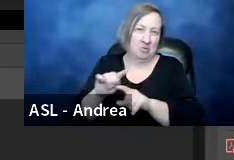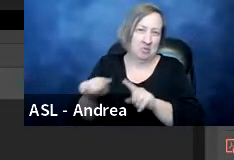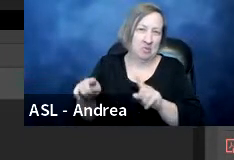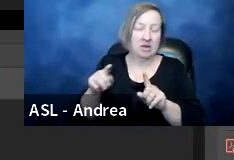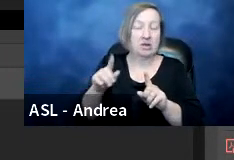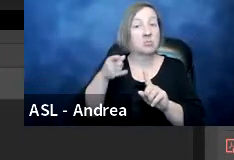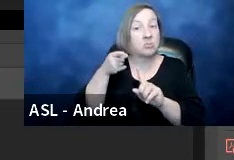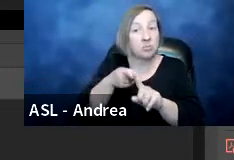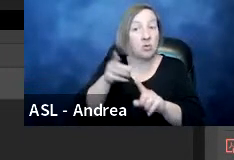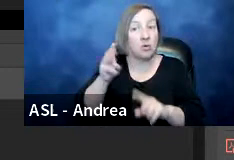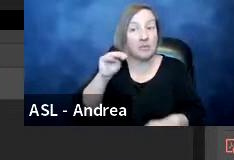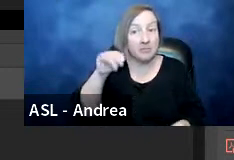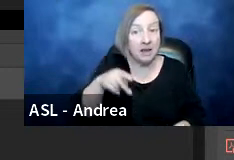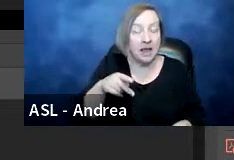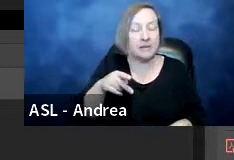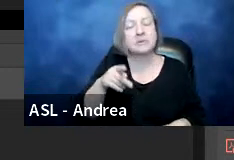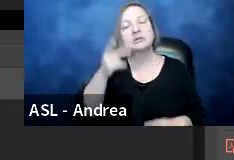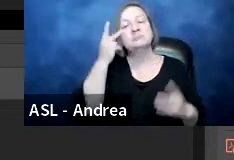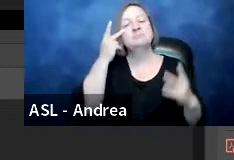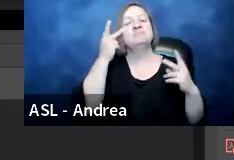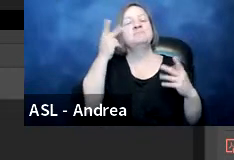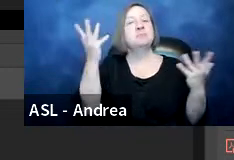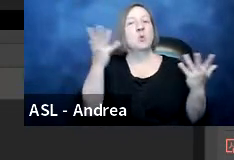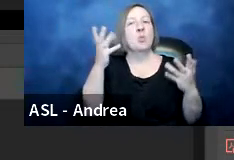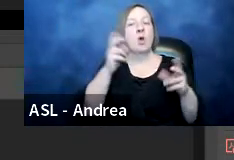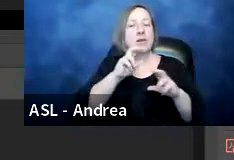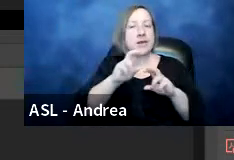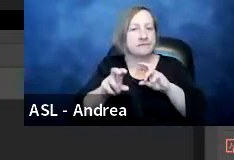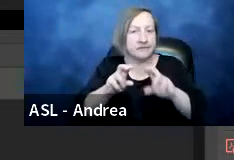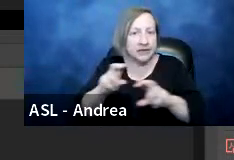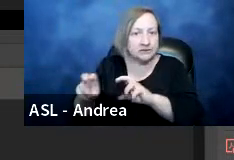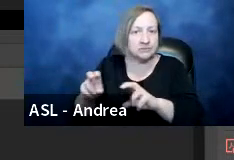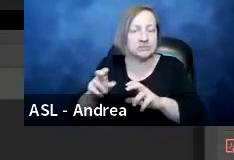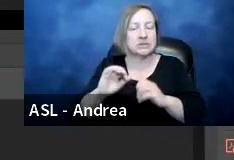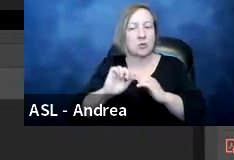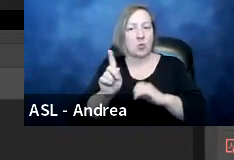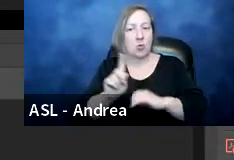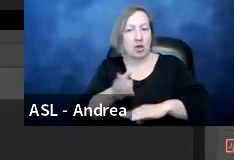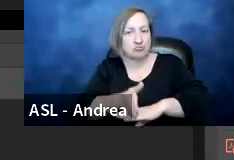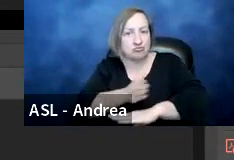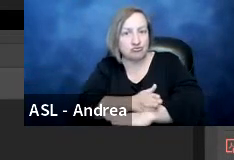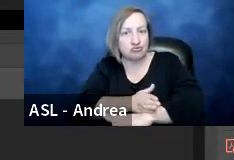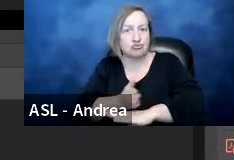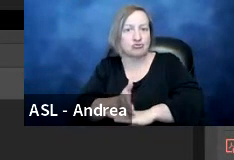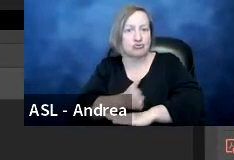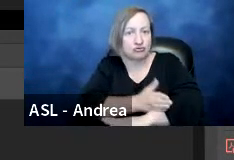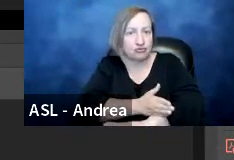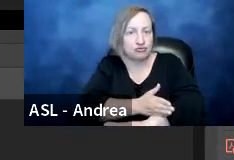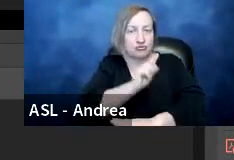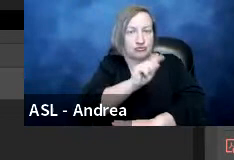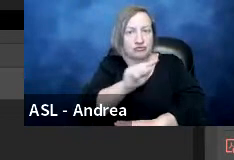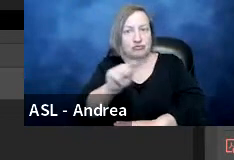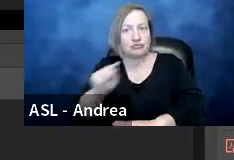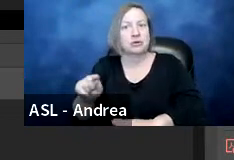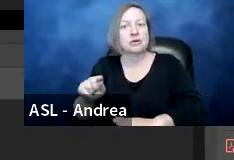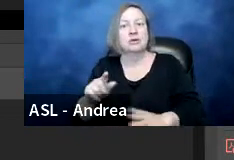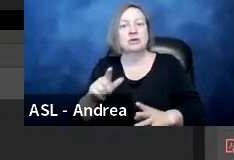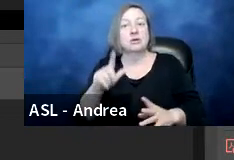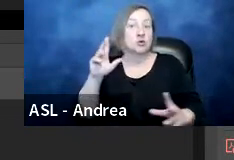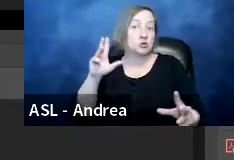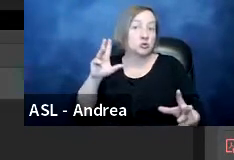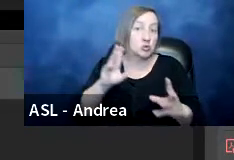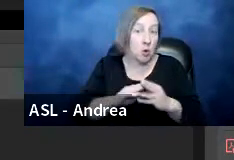map is to, again, reflect what the investments are, what the improvements are. It doesn't reflect what total impacts are within the program